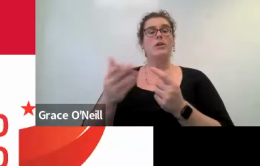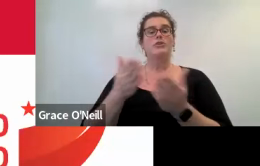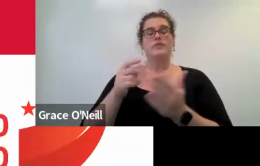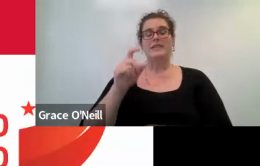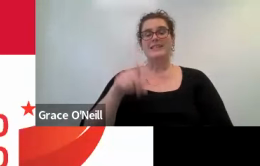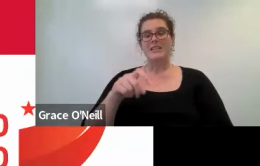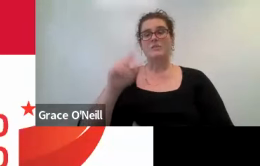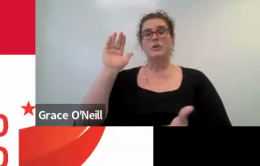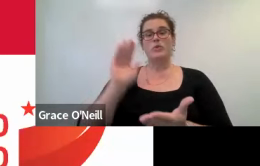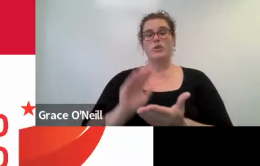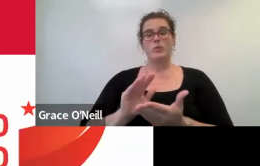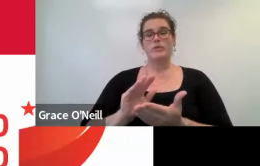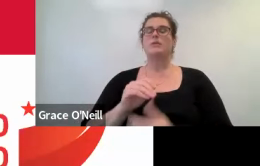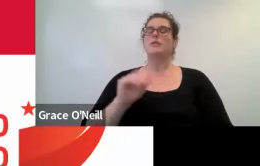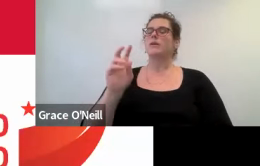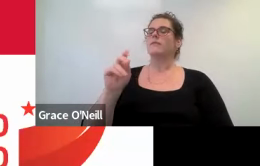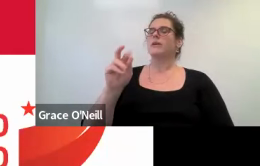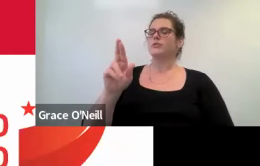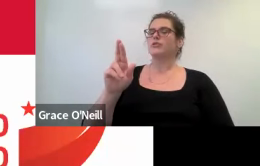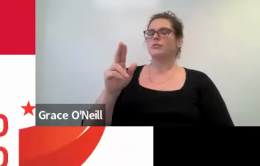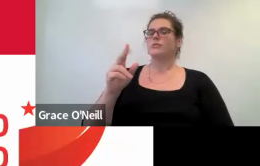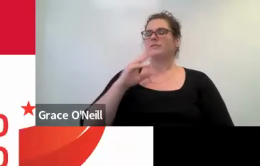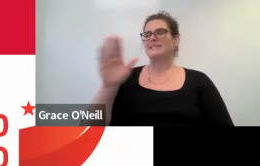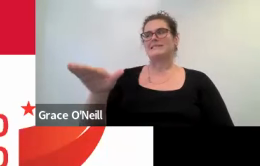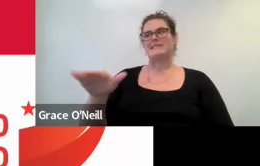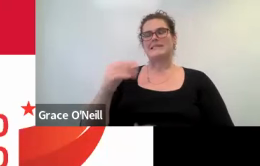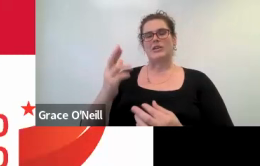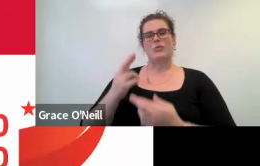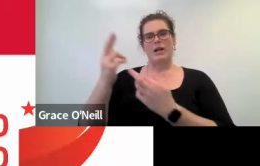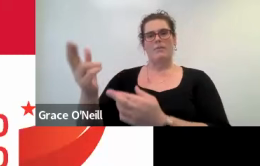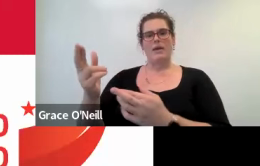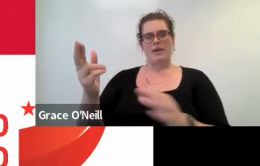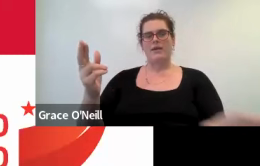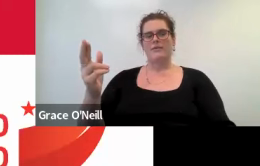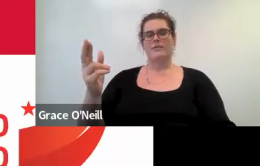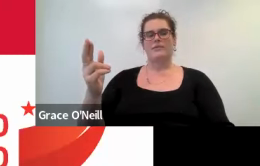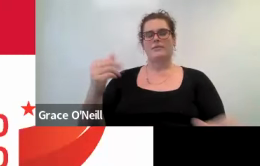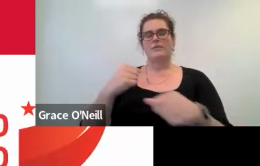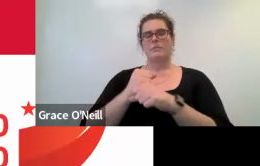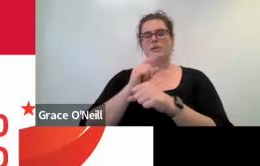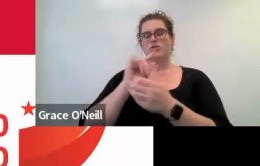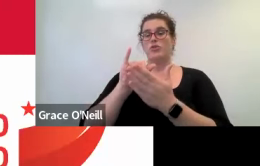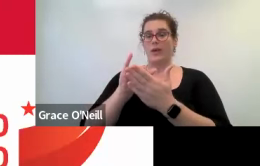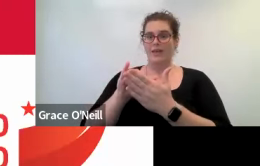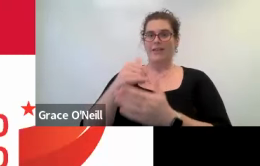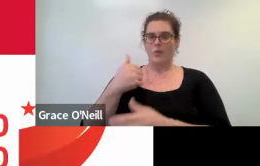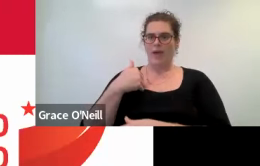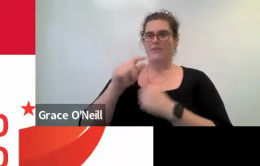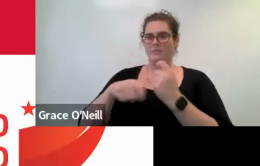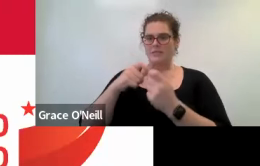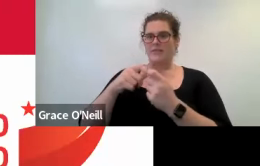the vendor recommended that we ensure that there are processes, and that's a typo,